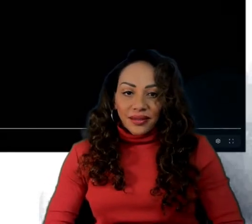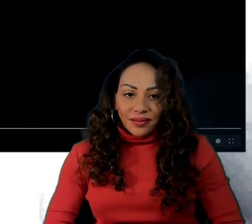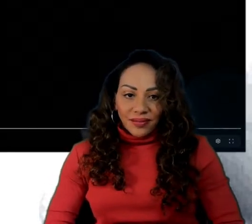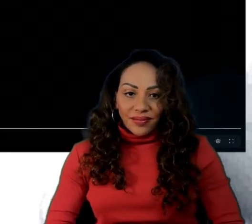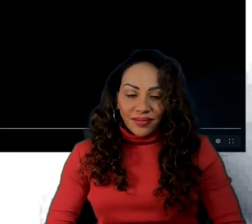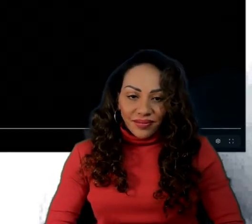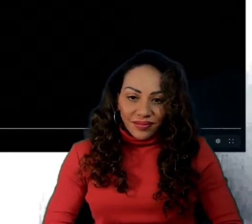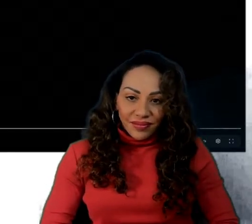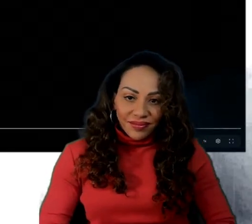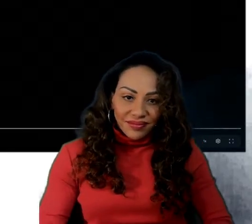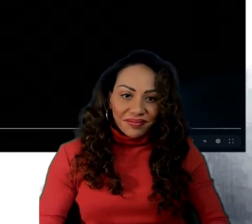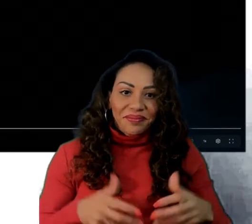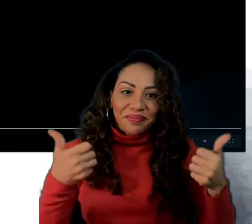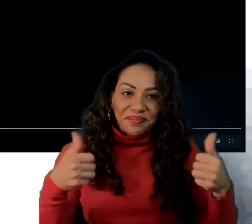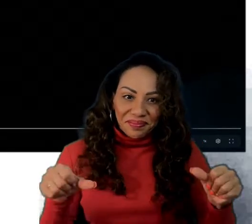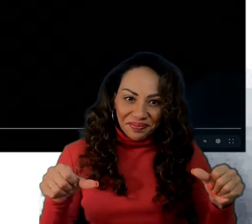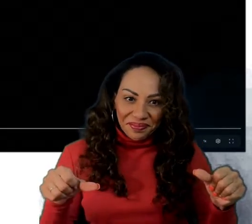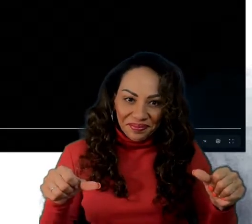Got there.